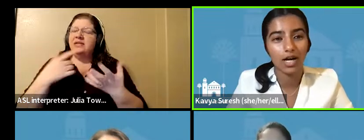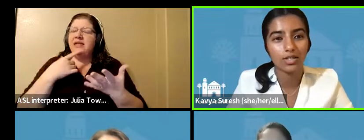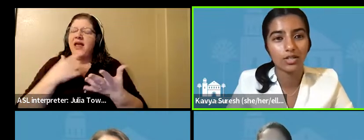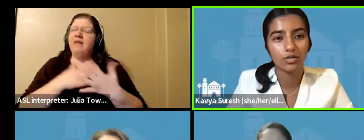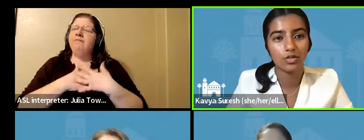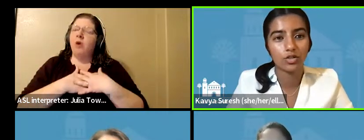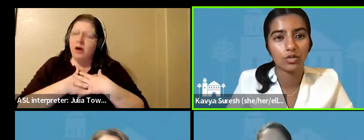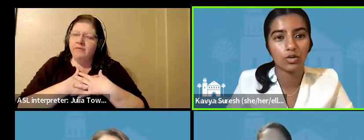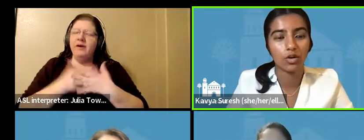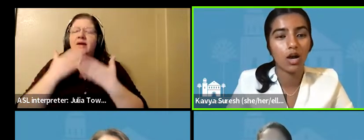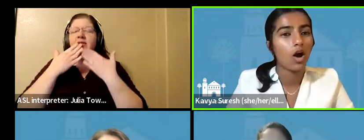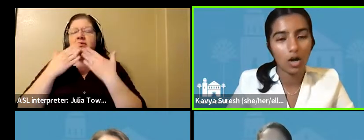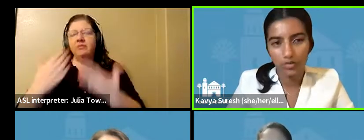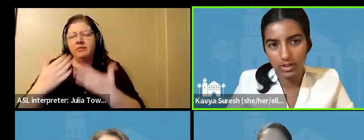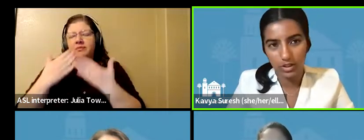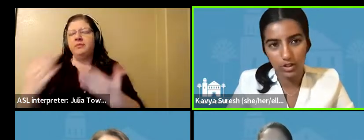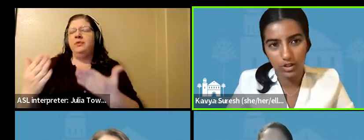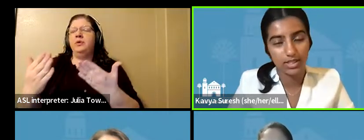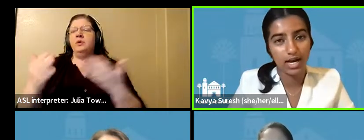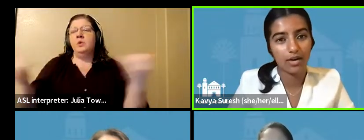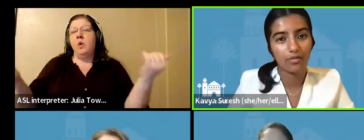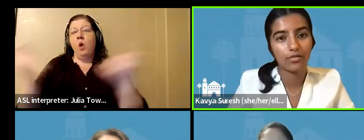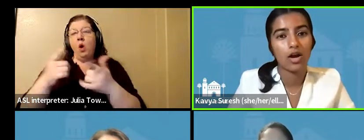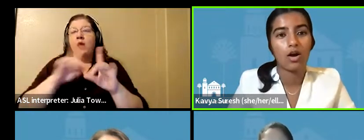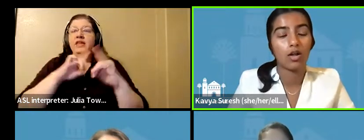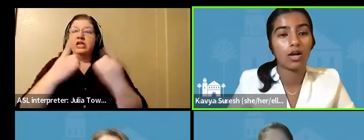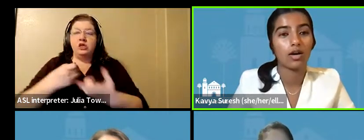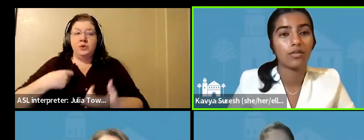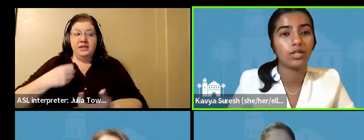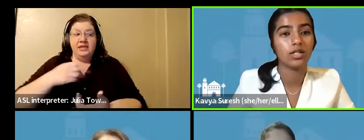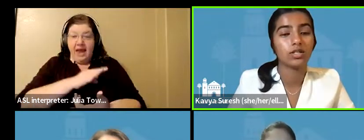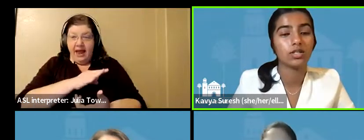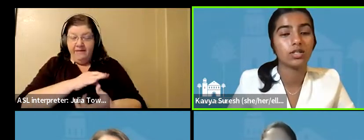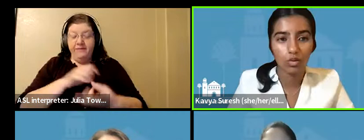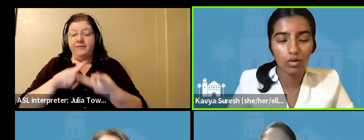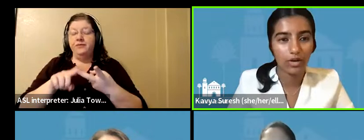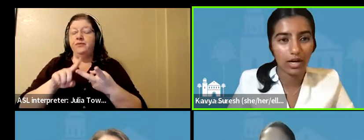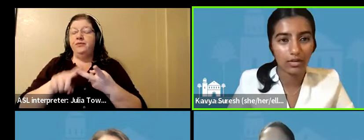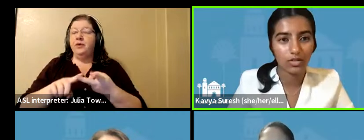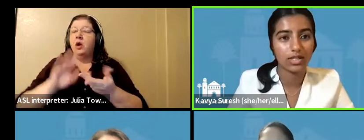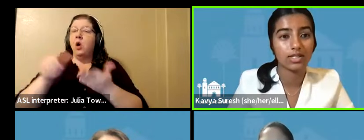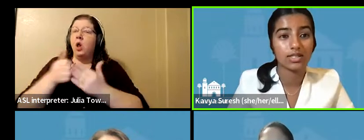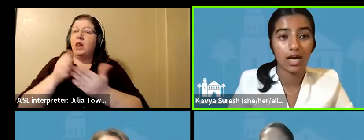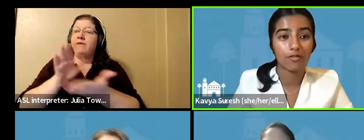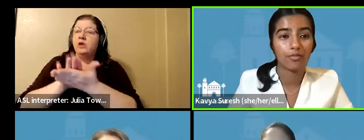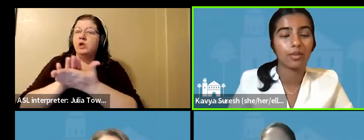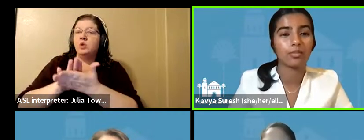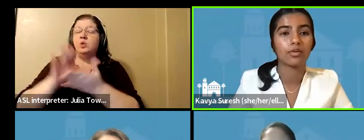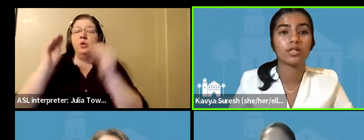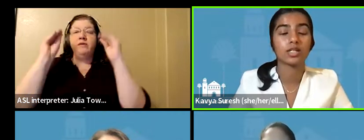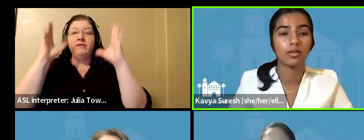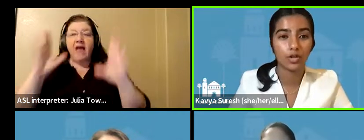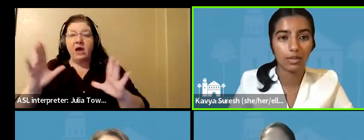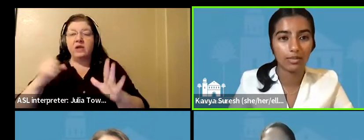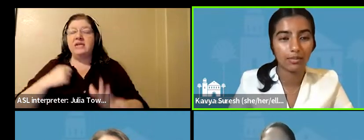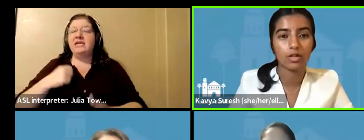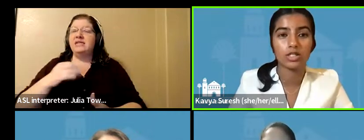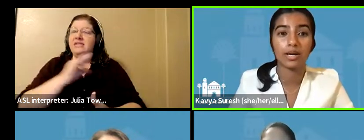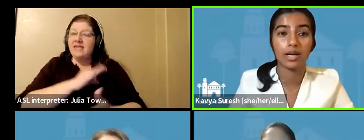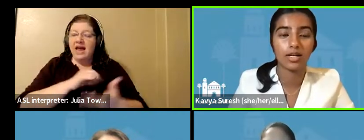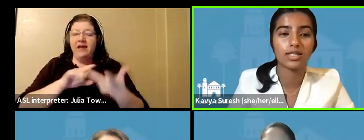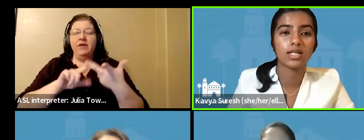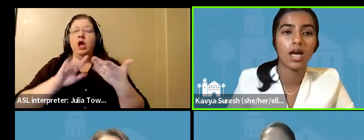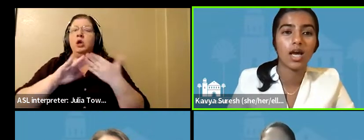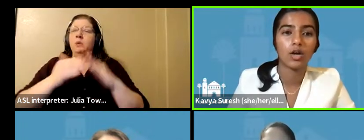heartfelt gratitude to all the district staff, all of the school faculty and staff members, community